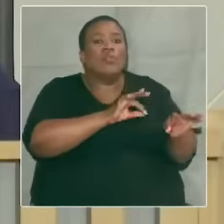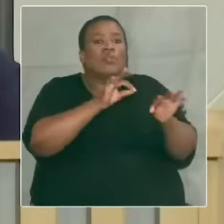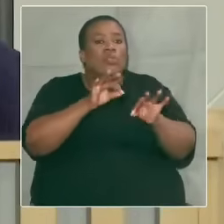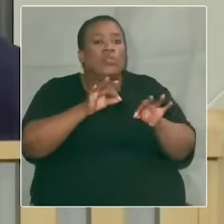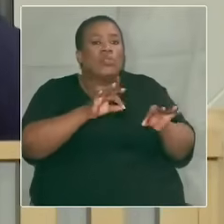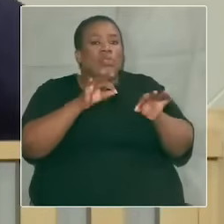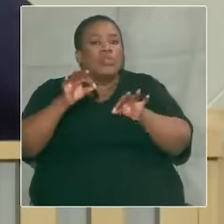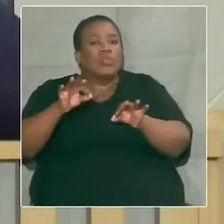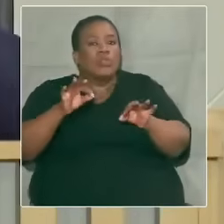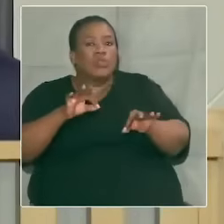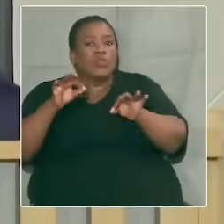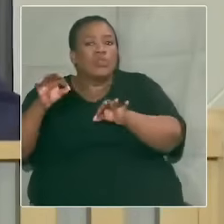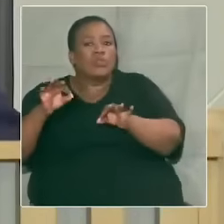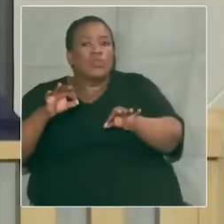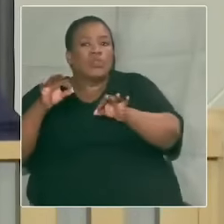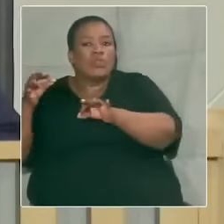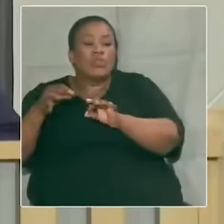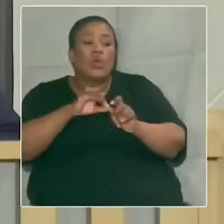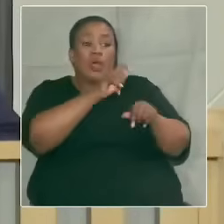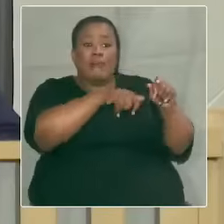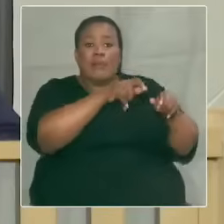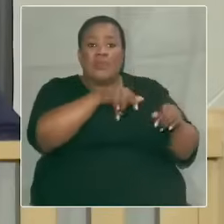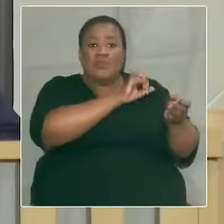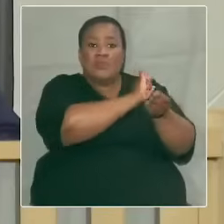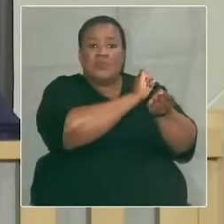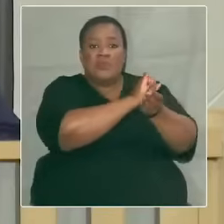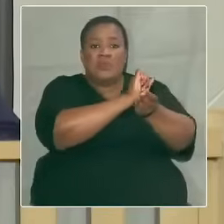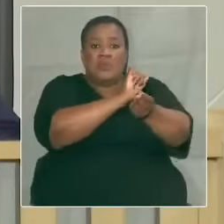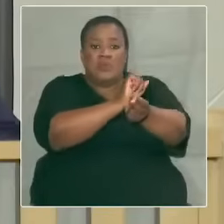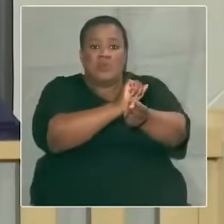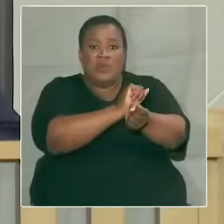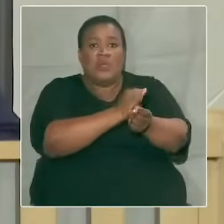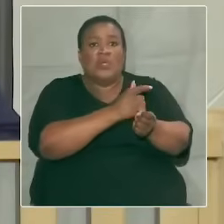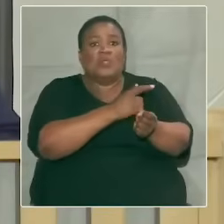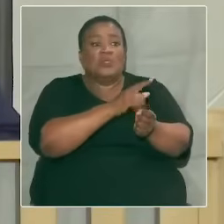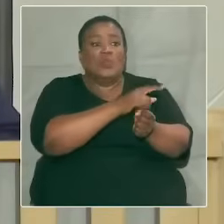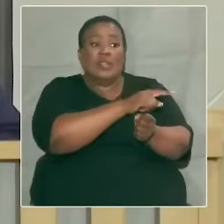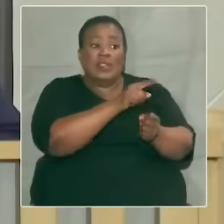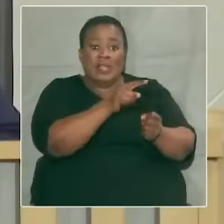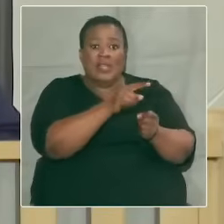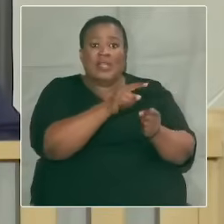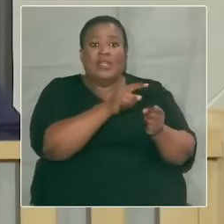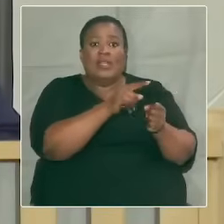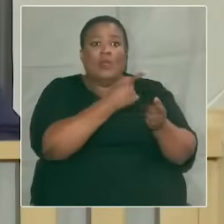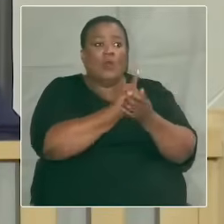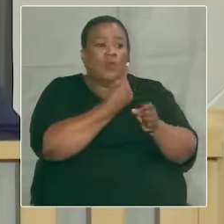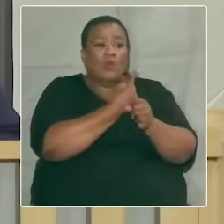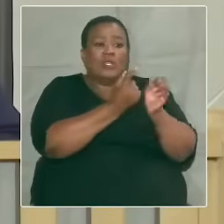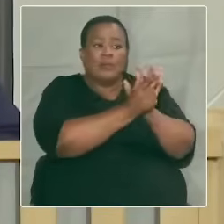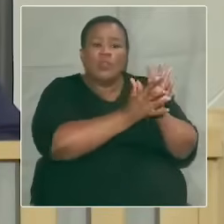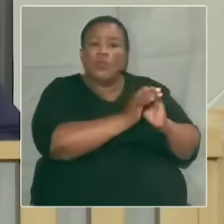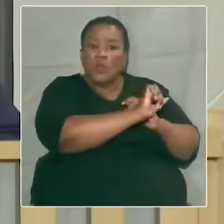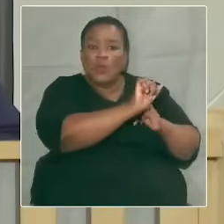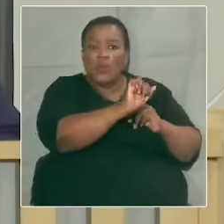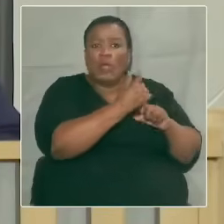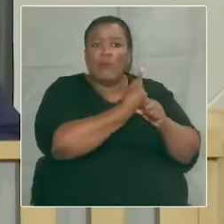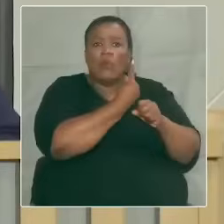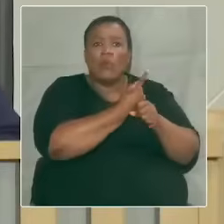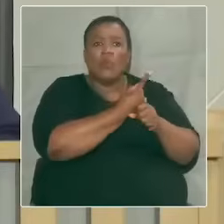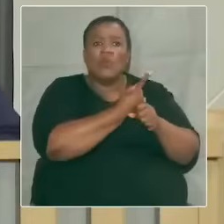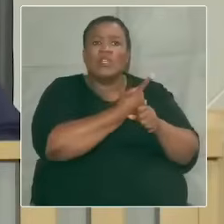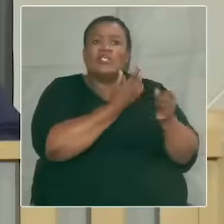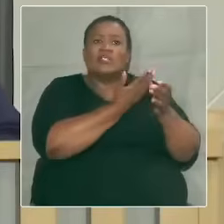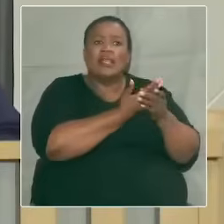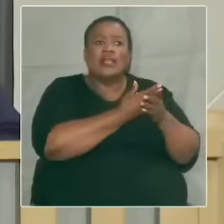postponement beyond the team's mandate, so that by the time the cases come to court, the team is no more there.